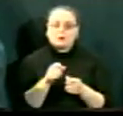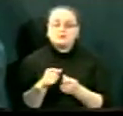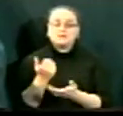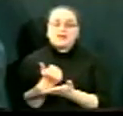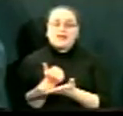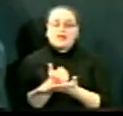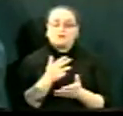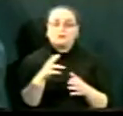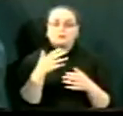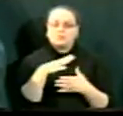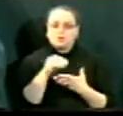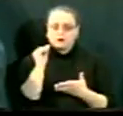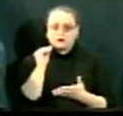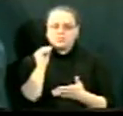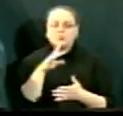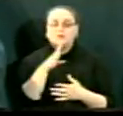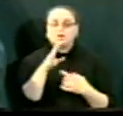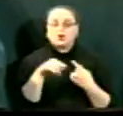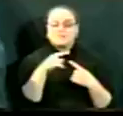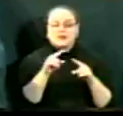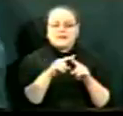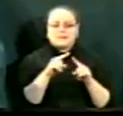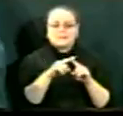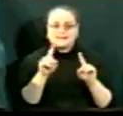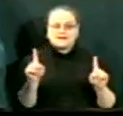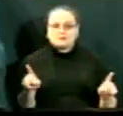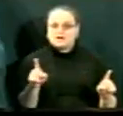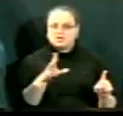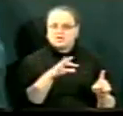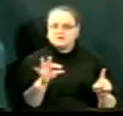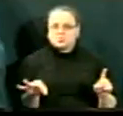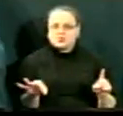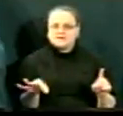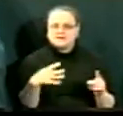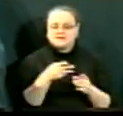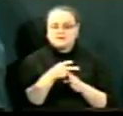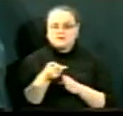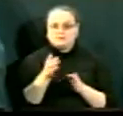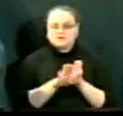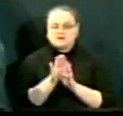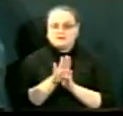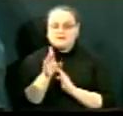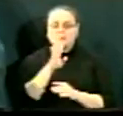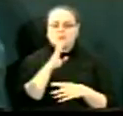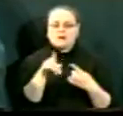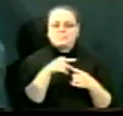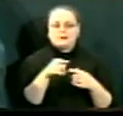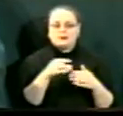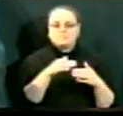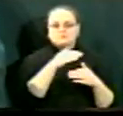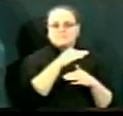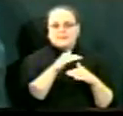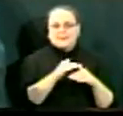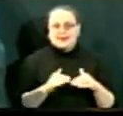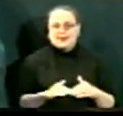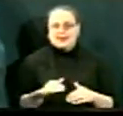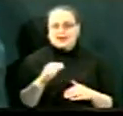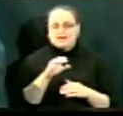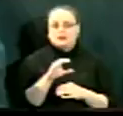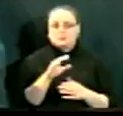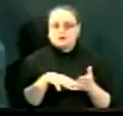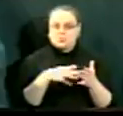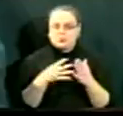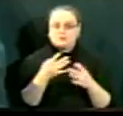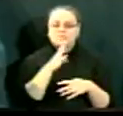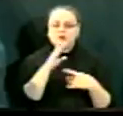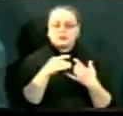learn. We talk about differentiation of choices in professional development. We talk about layered curriculum. We've talked tonight